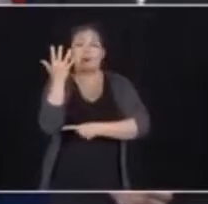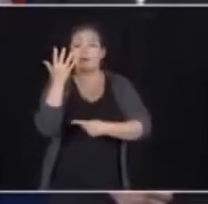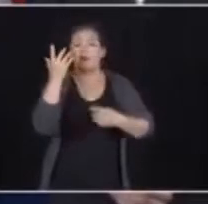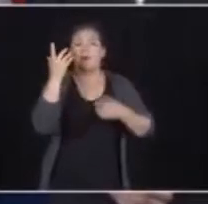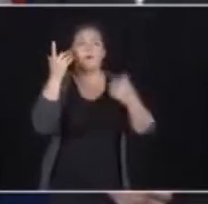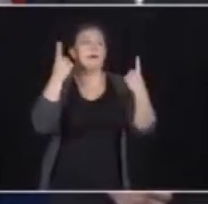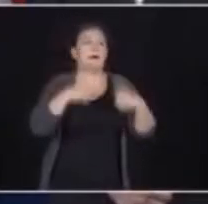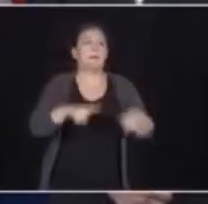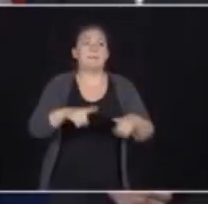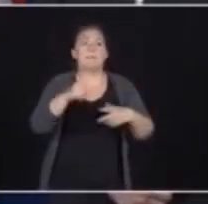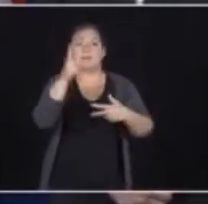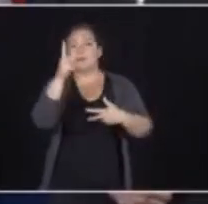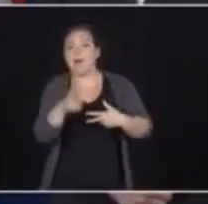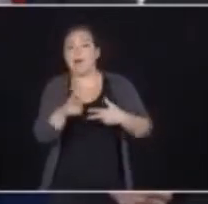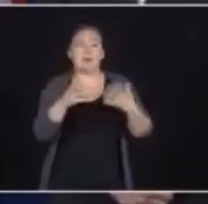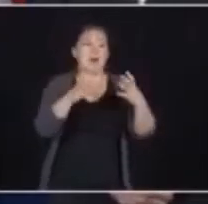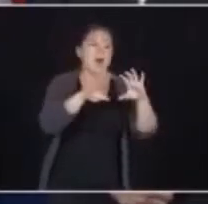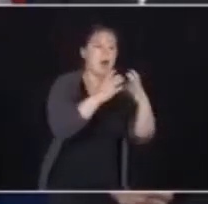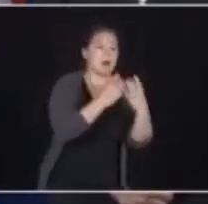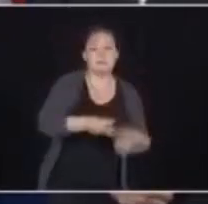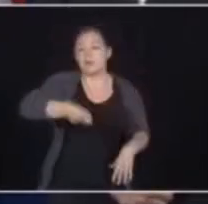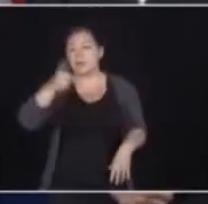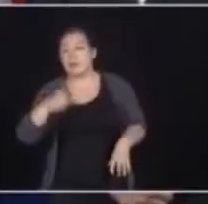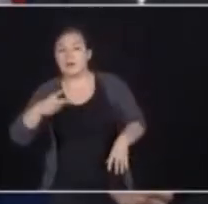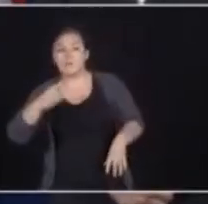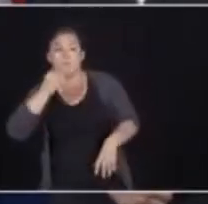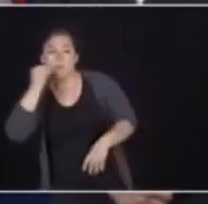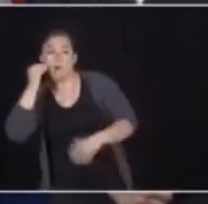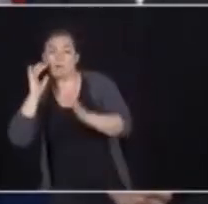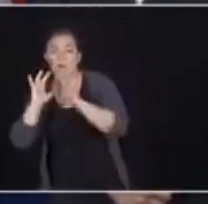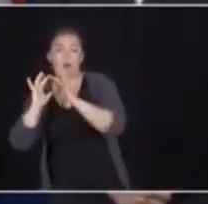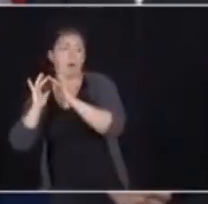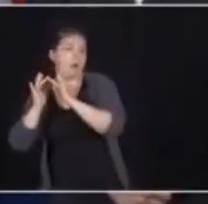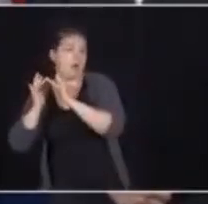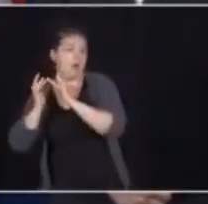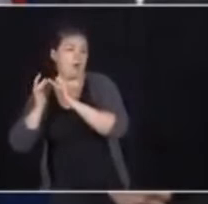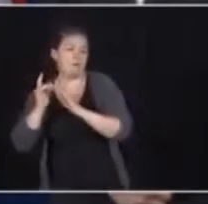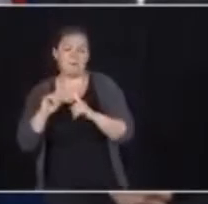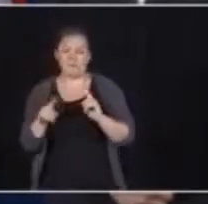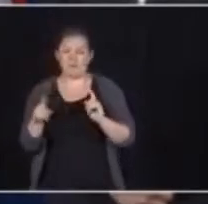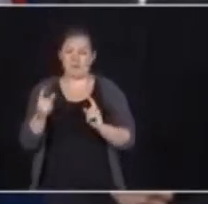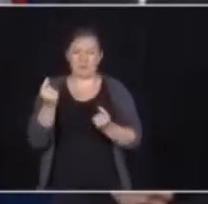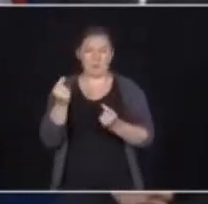to a hybrid model, and you have parents that are going to have to adjust to